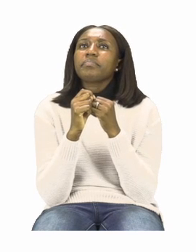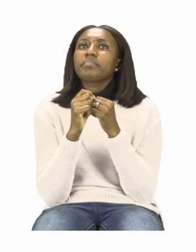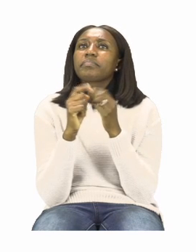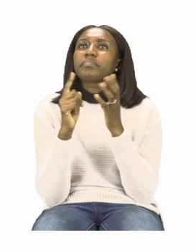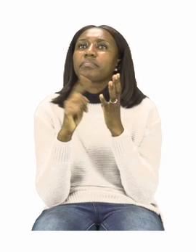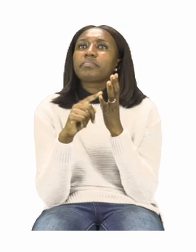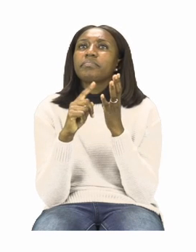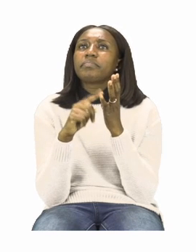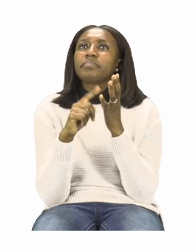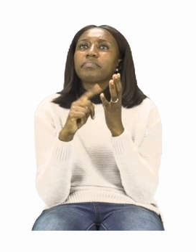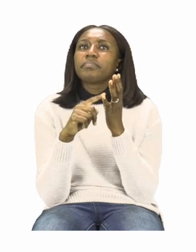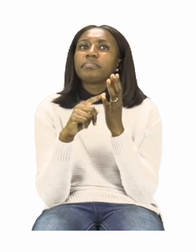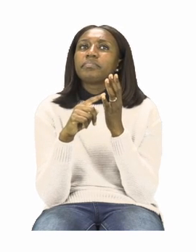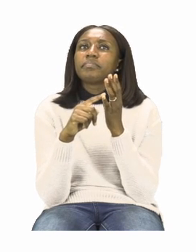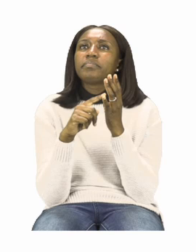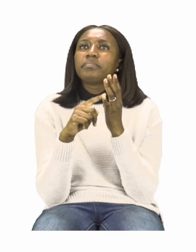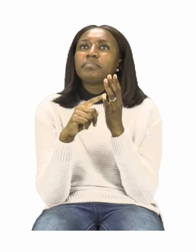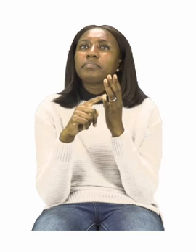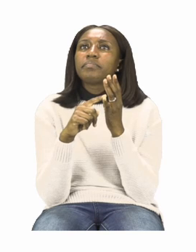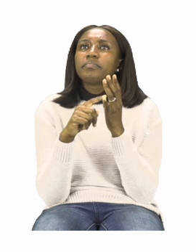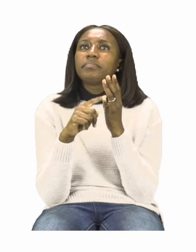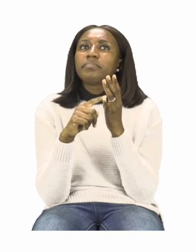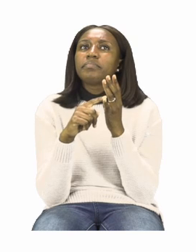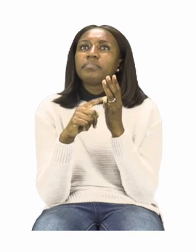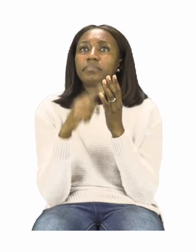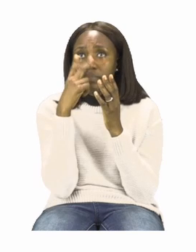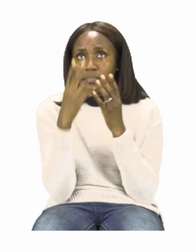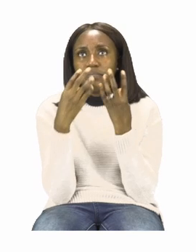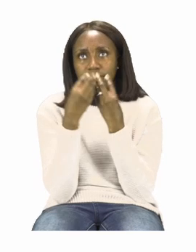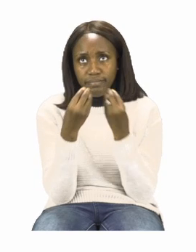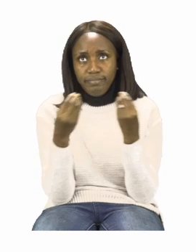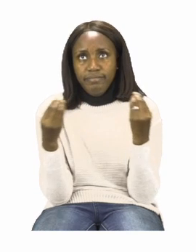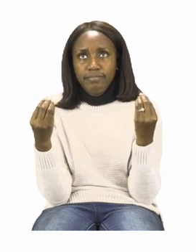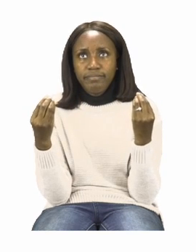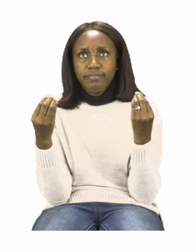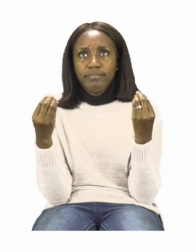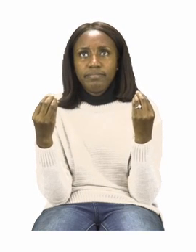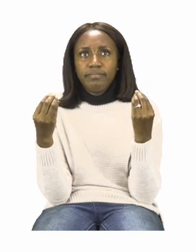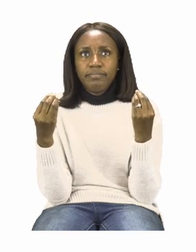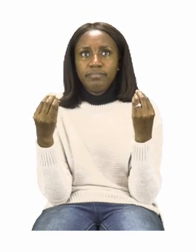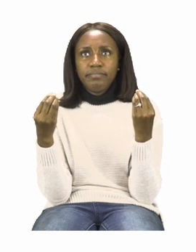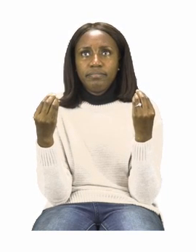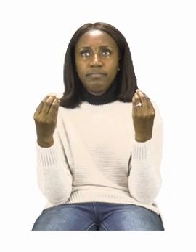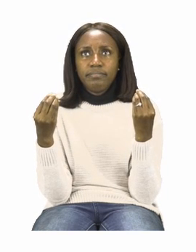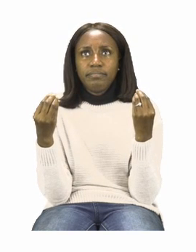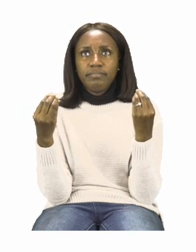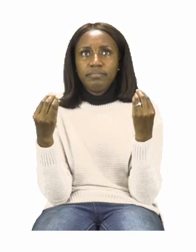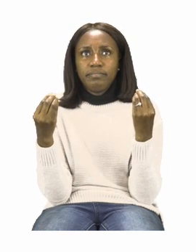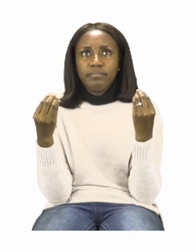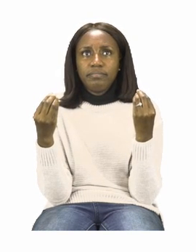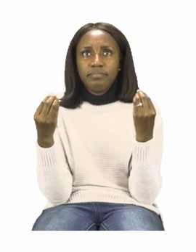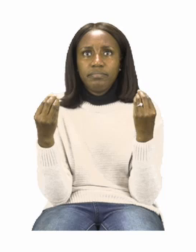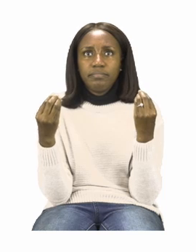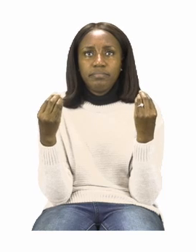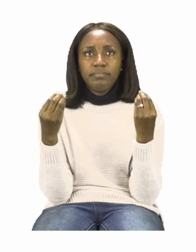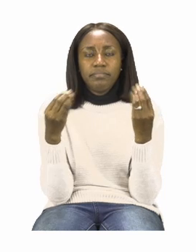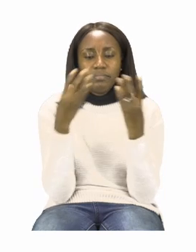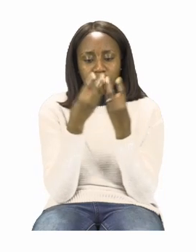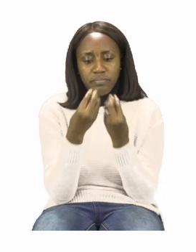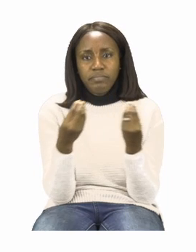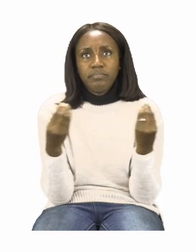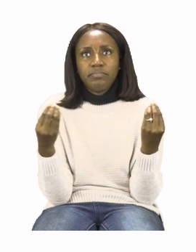picture, you have children. Let's say it together.